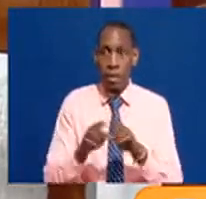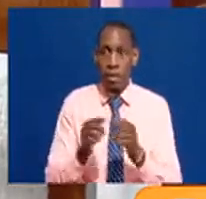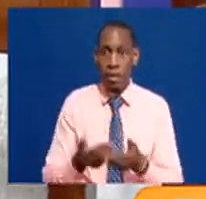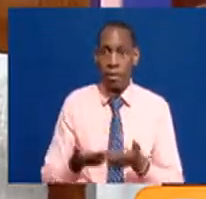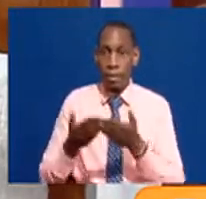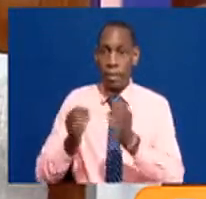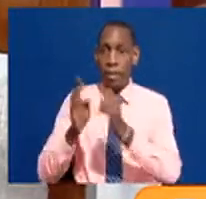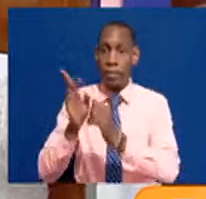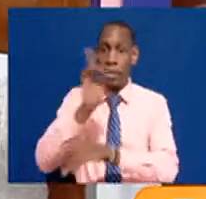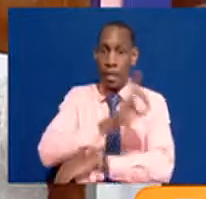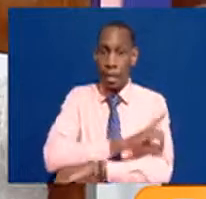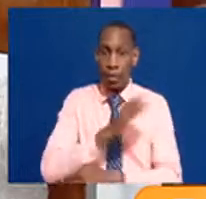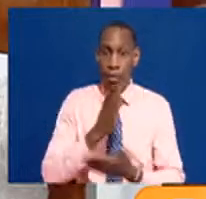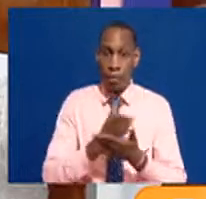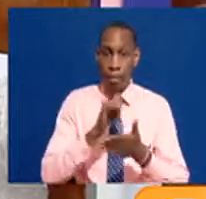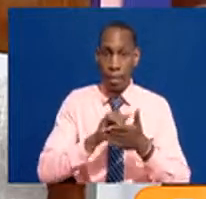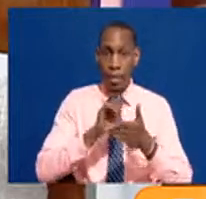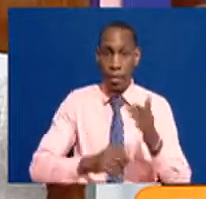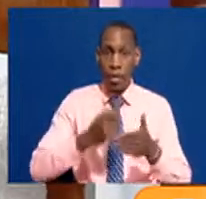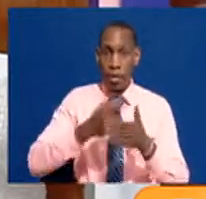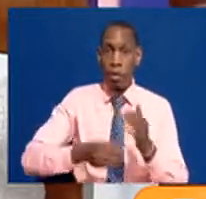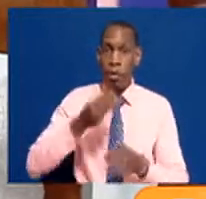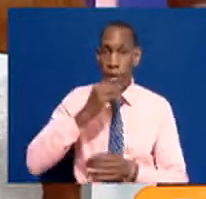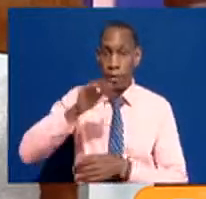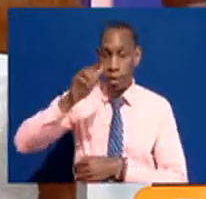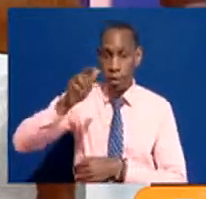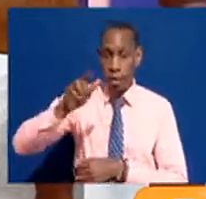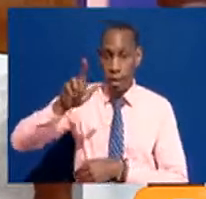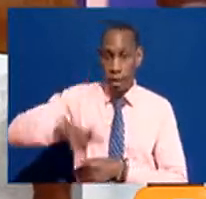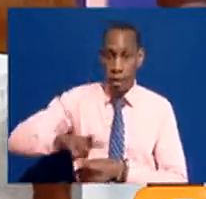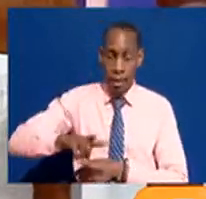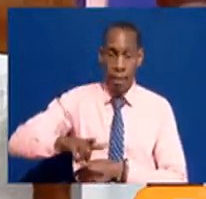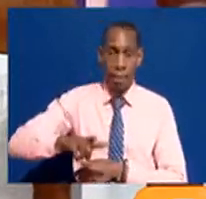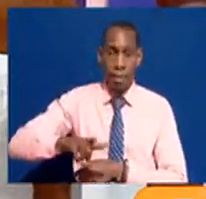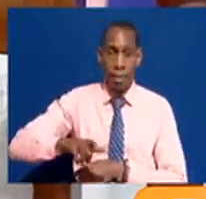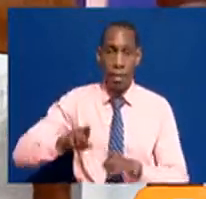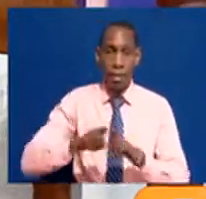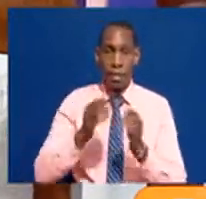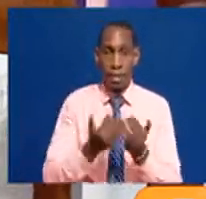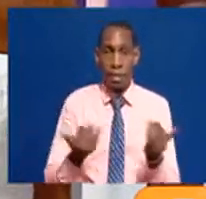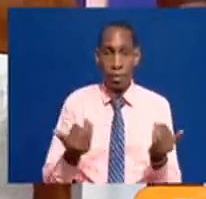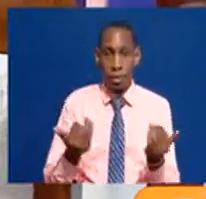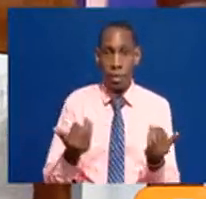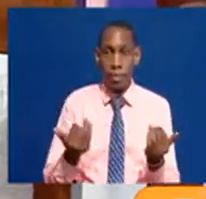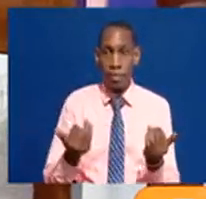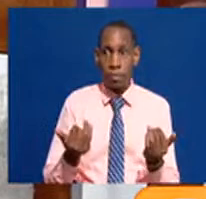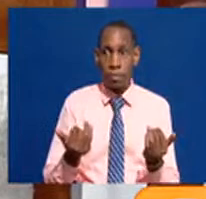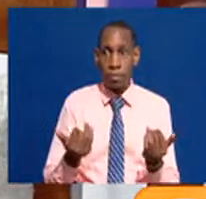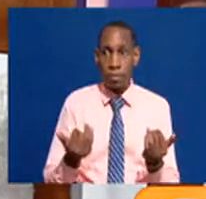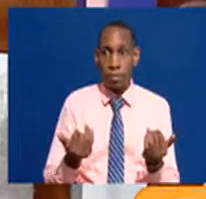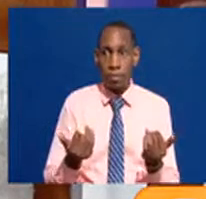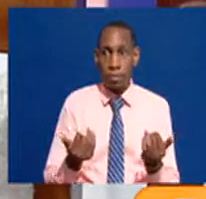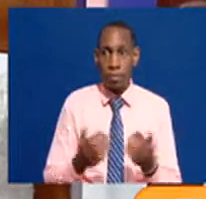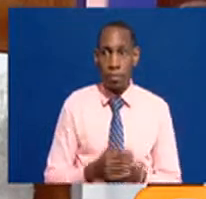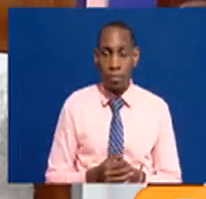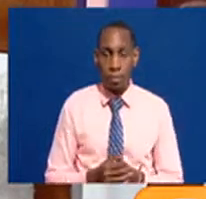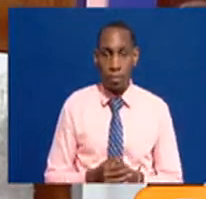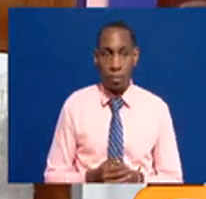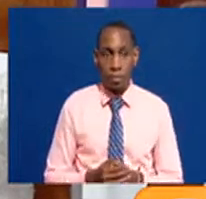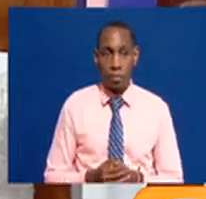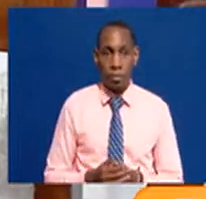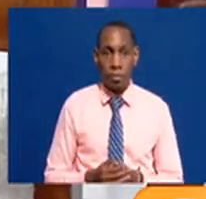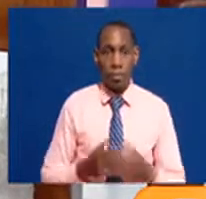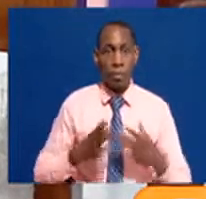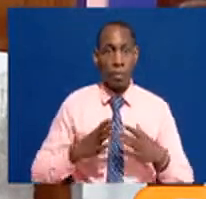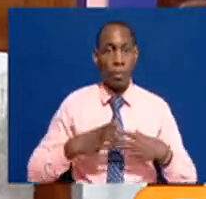you 14 days to make sure the prices of food comes down. The children who are, you know, yes, because, you know, you